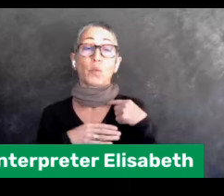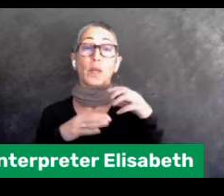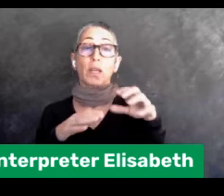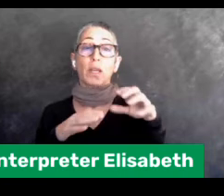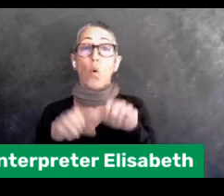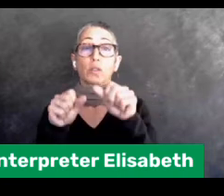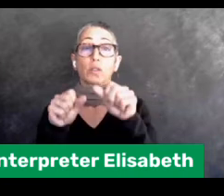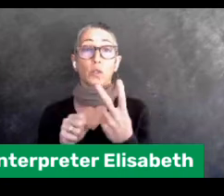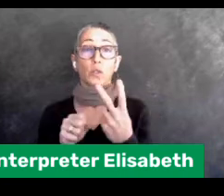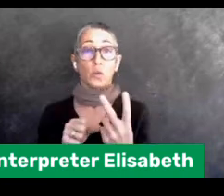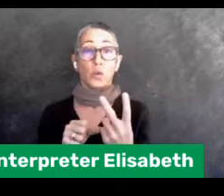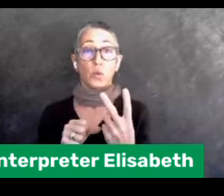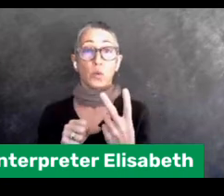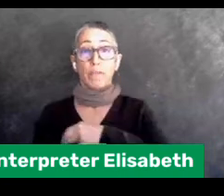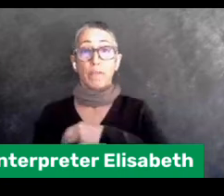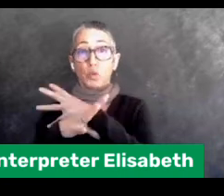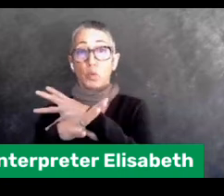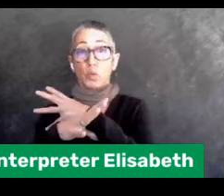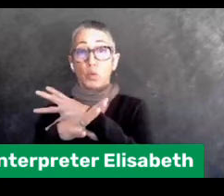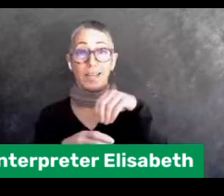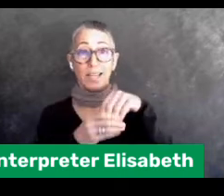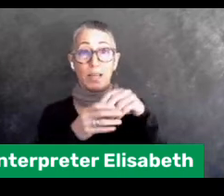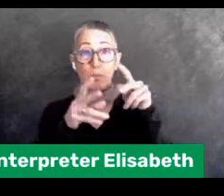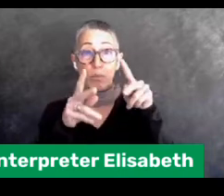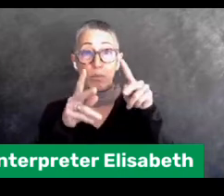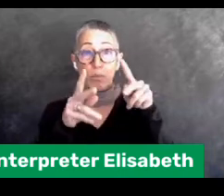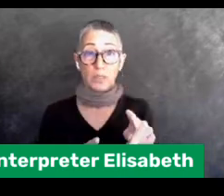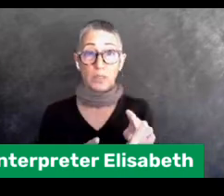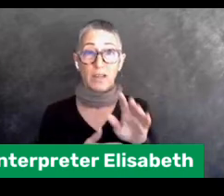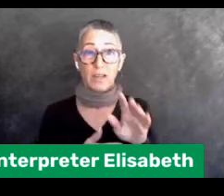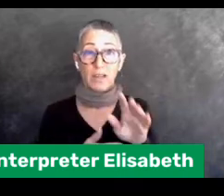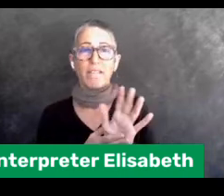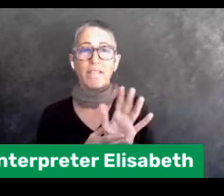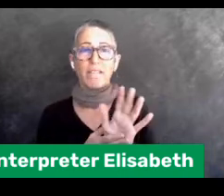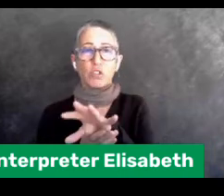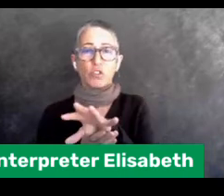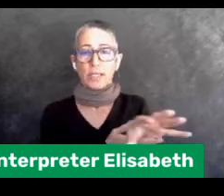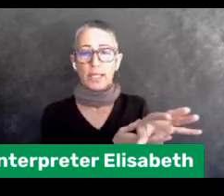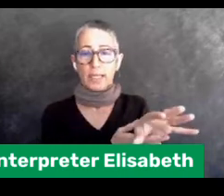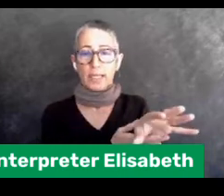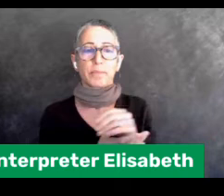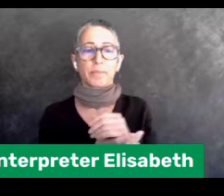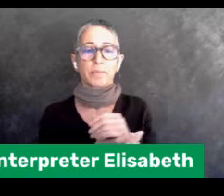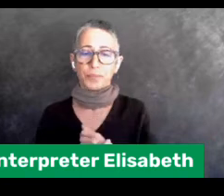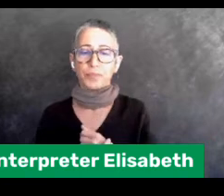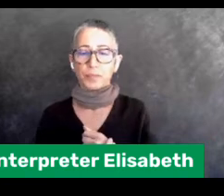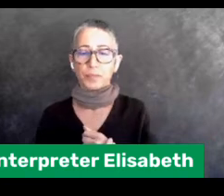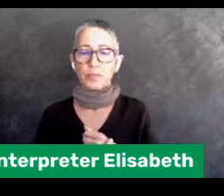and in-person film screening events at the K. Ryan Center of Arts, which is right